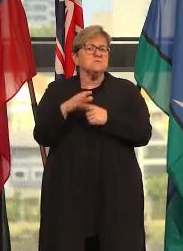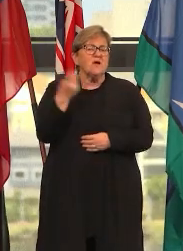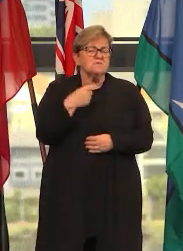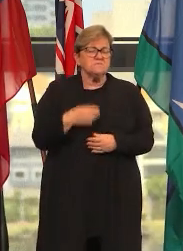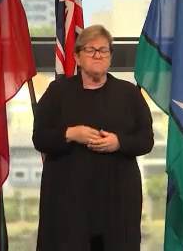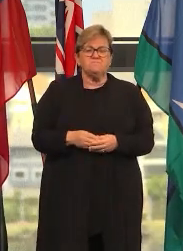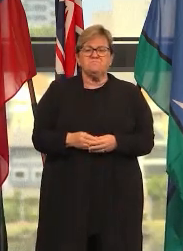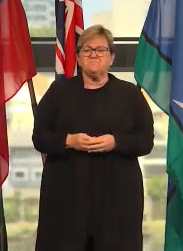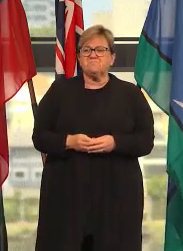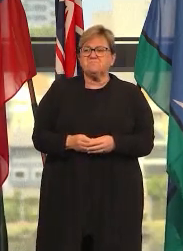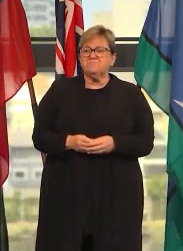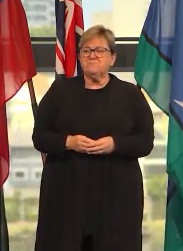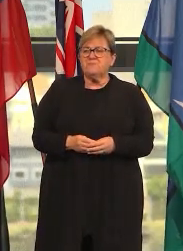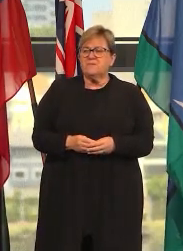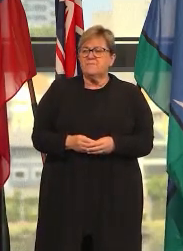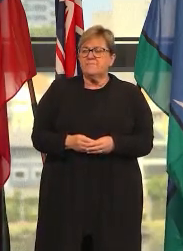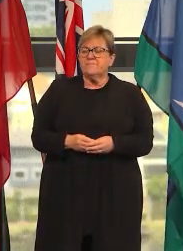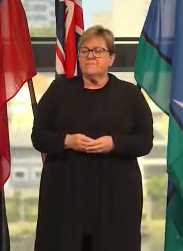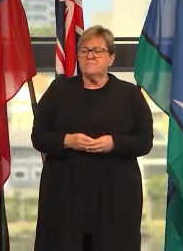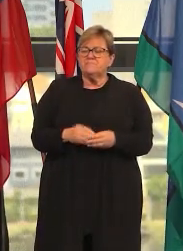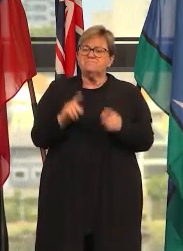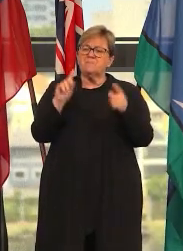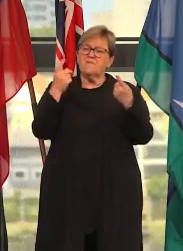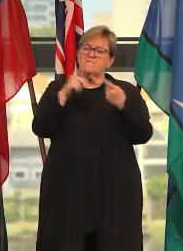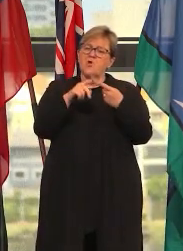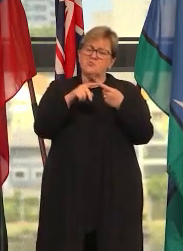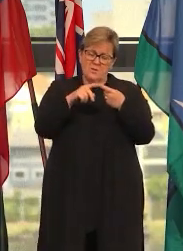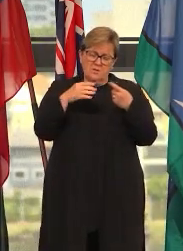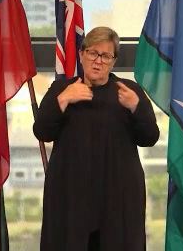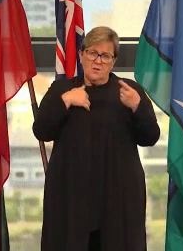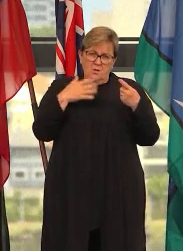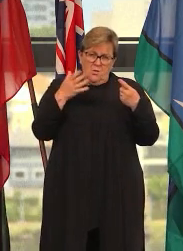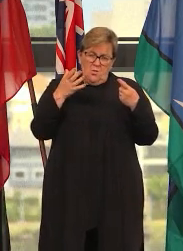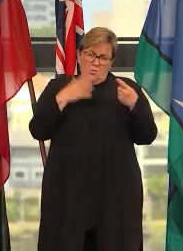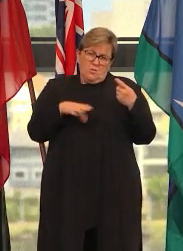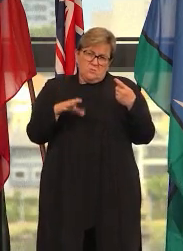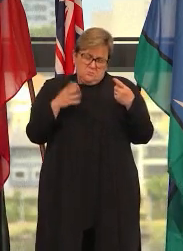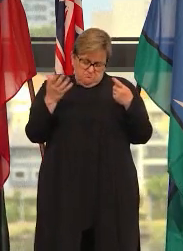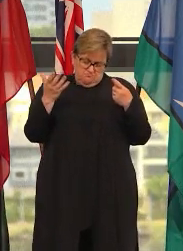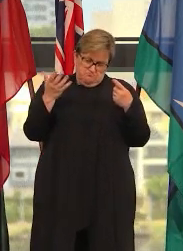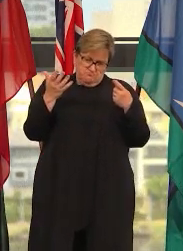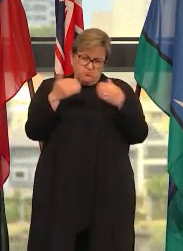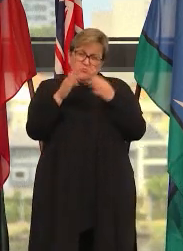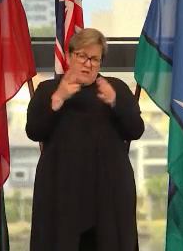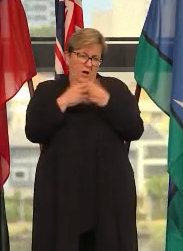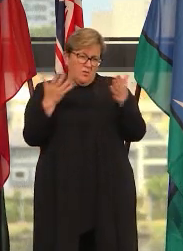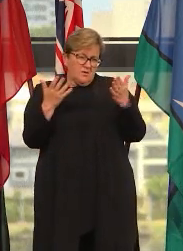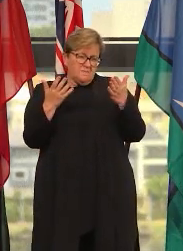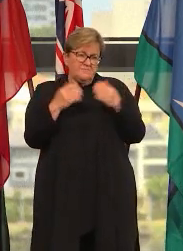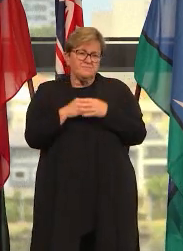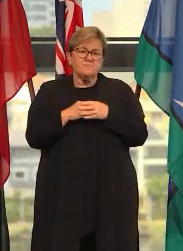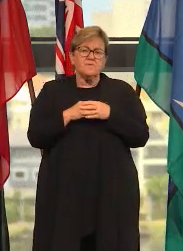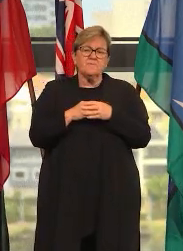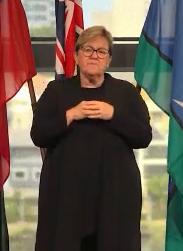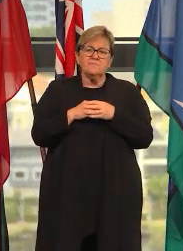The question starts with a bit of a context. It says, there's an eerie sense of more compliance ahead, mostly